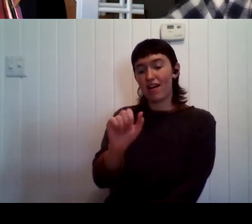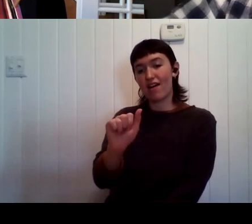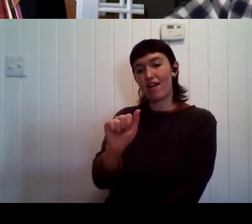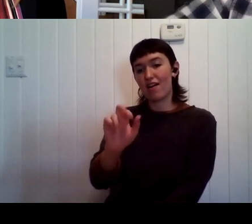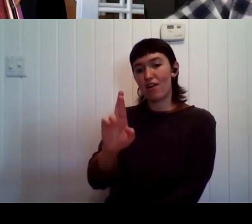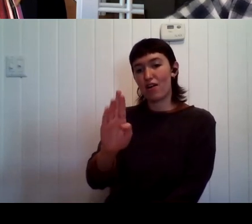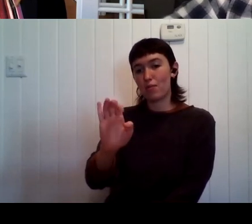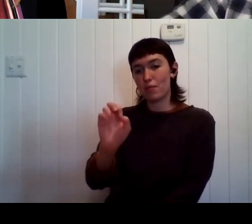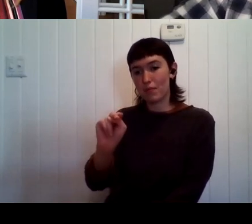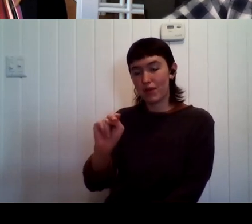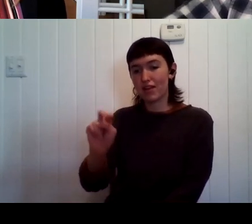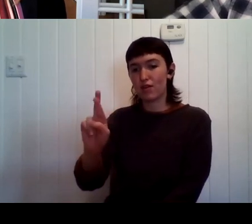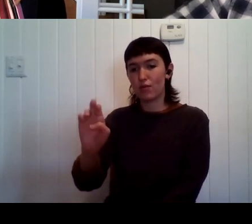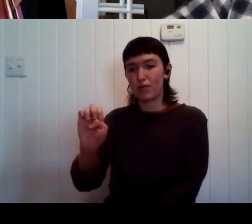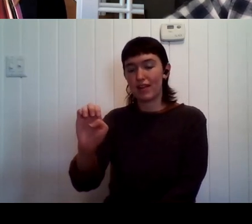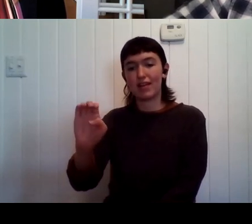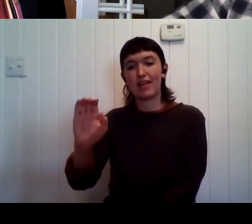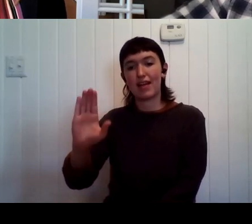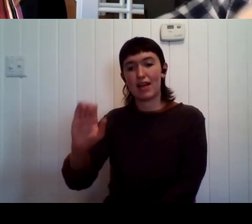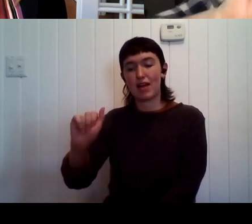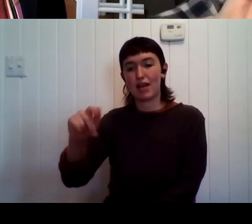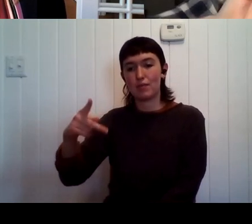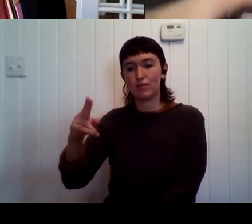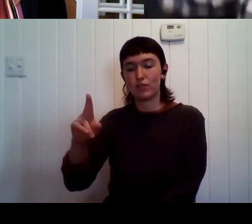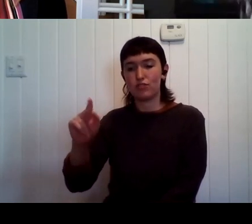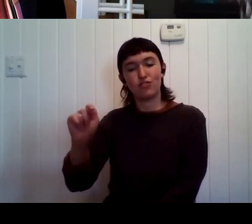dioxide into rocks. So